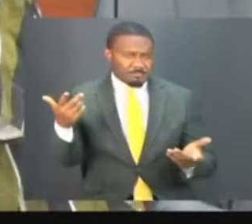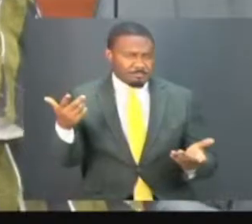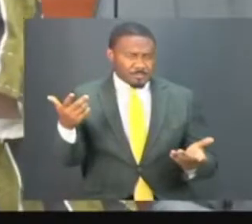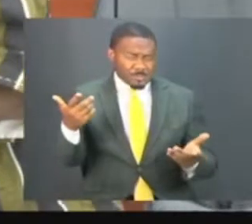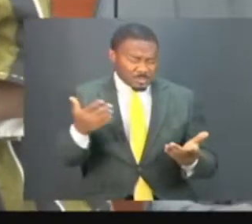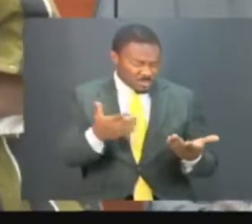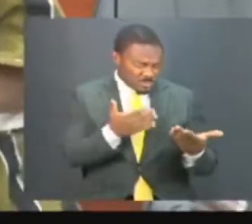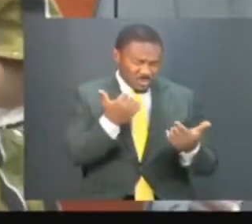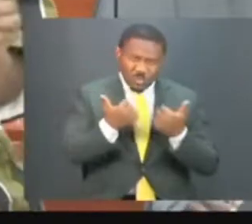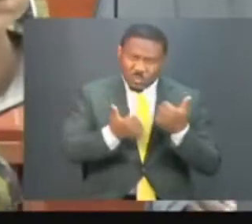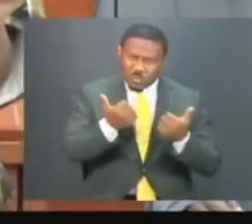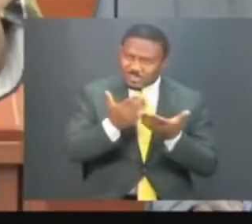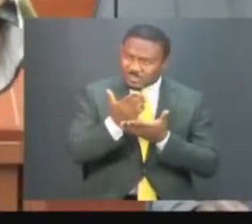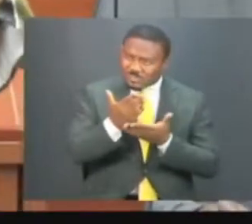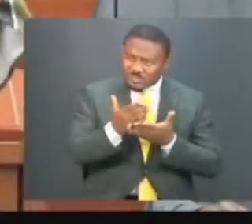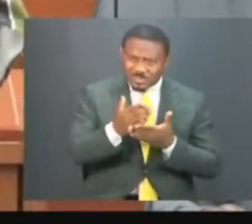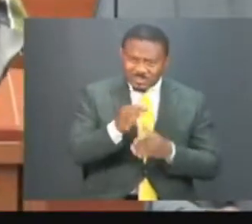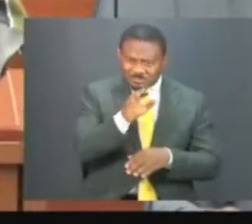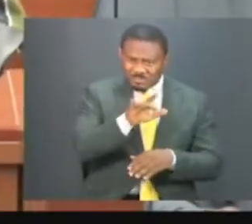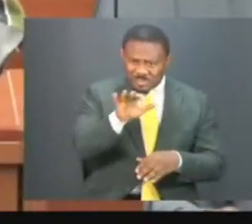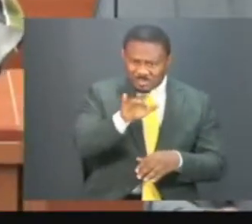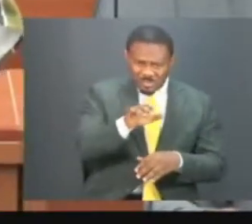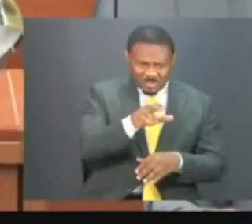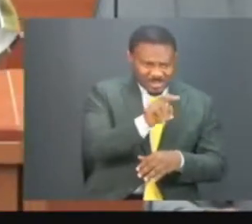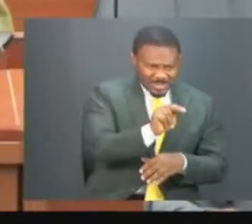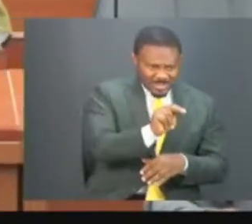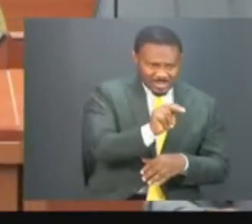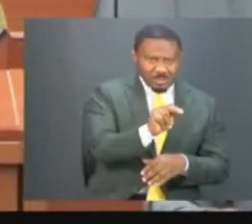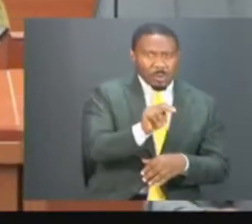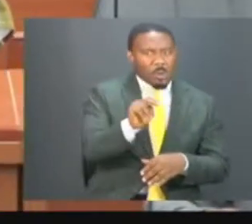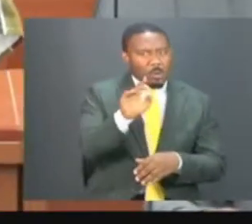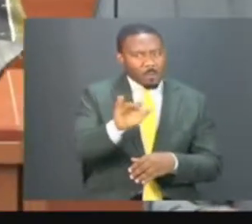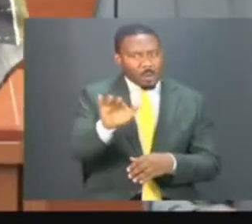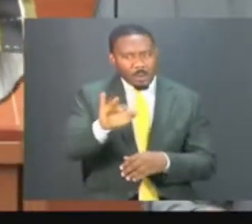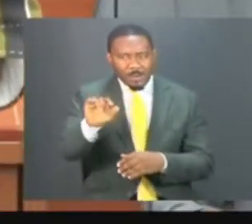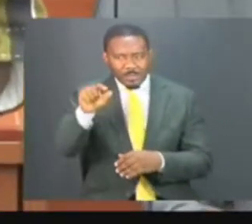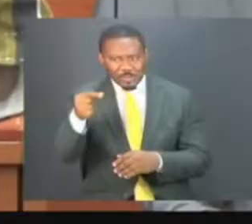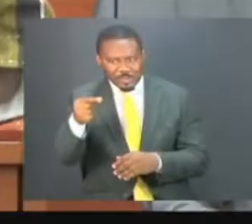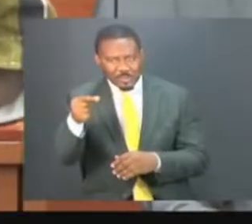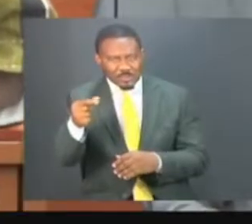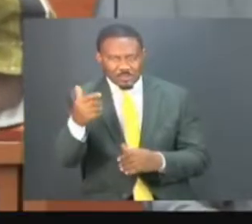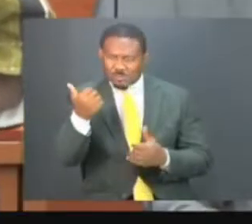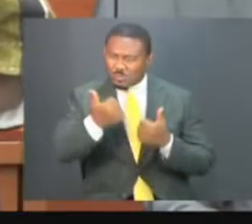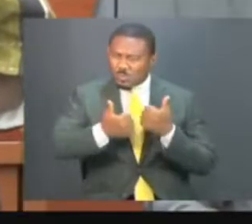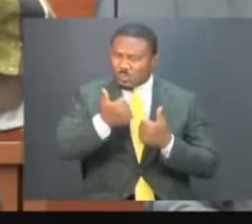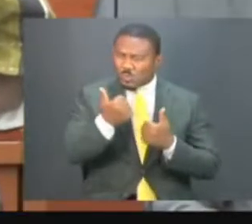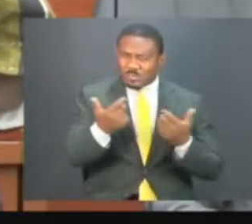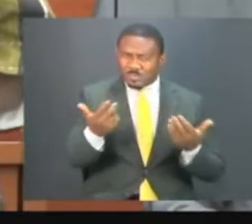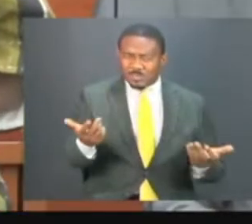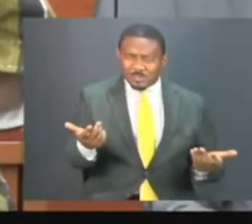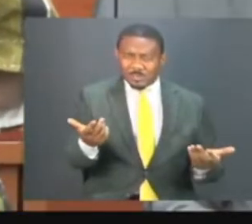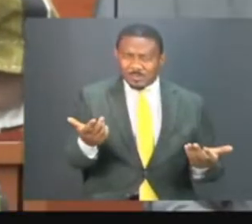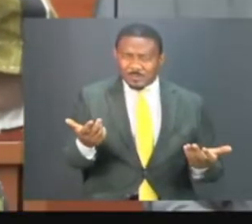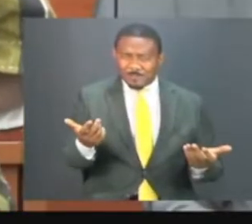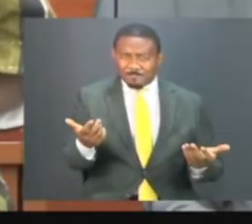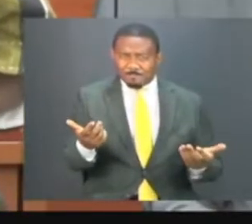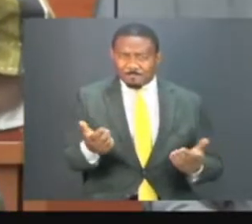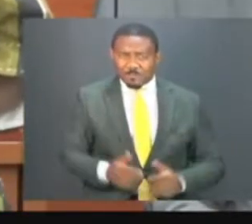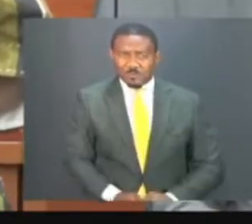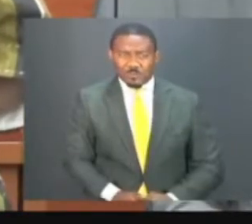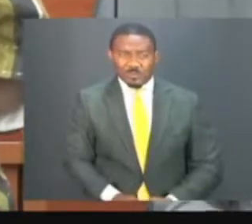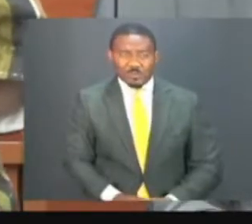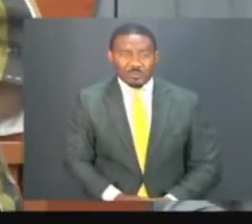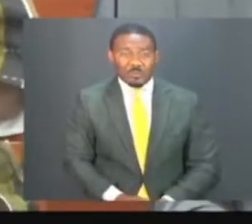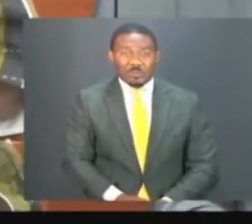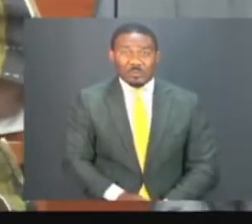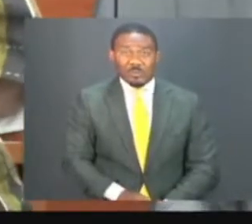correct or what is captured in the votes, and yesterday's other paper is the right one. So if is the Honorable Member